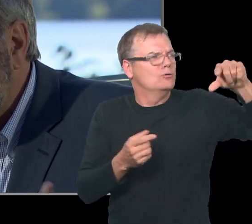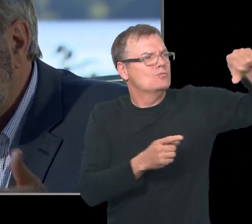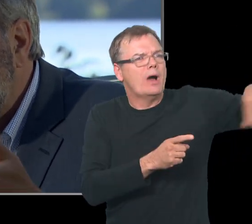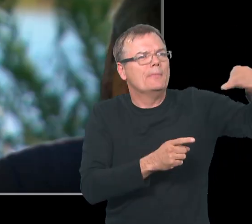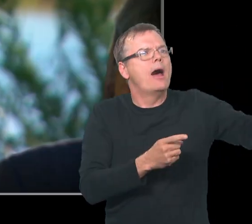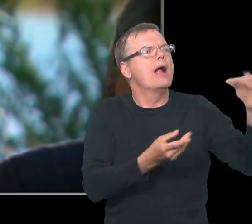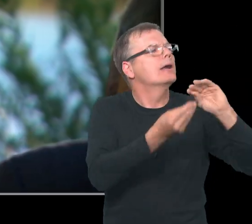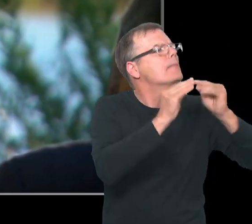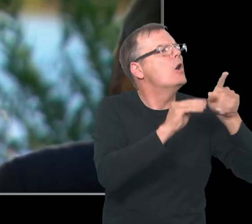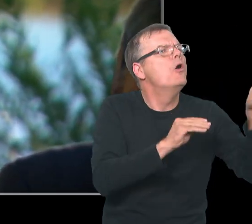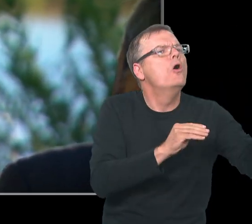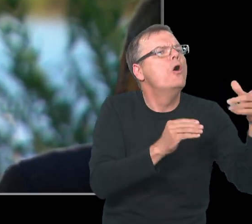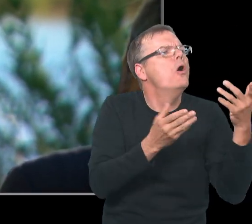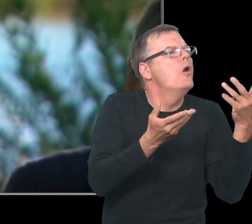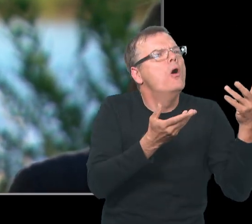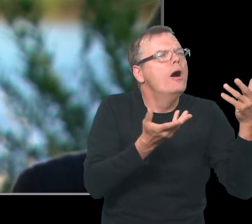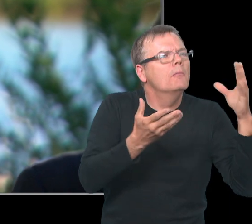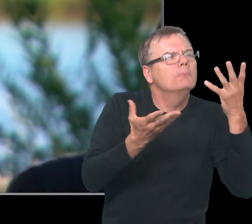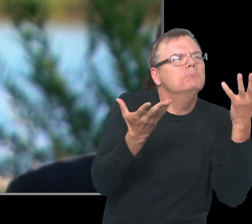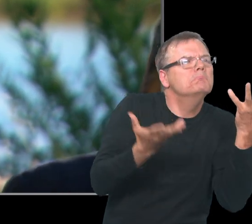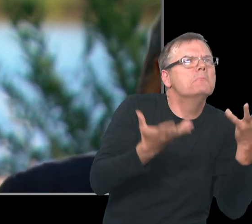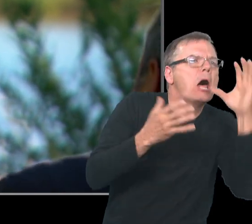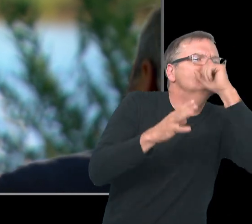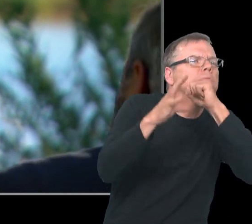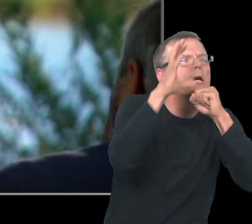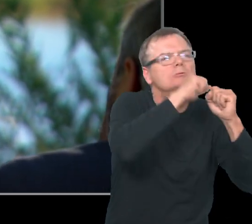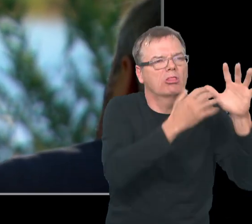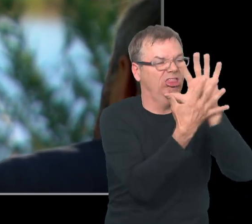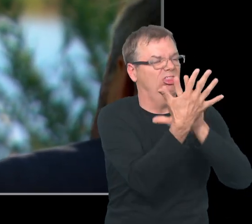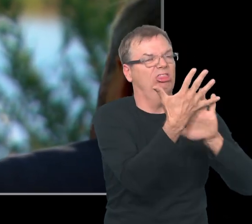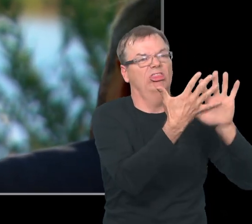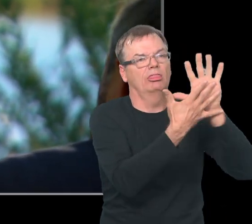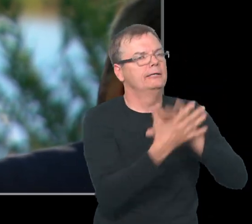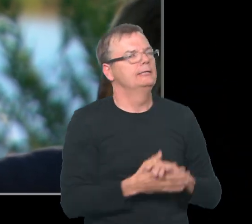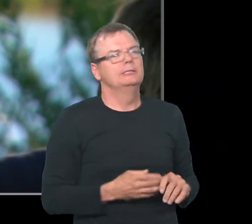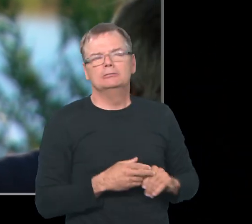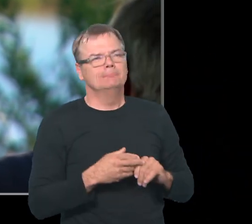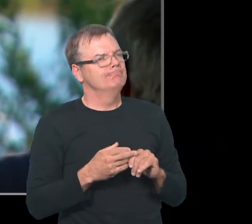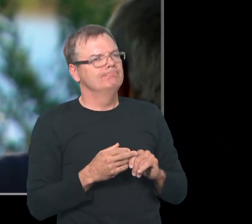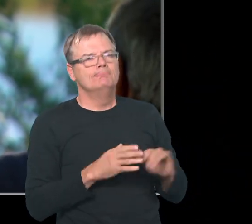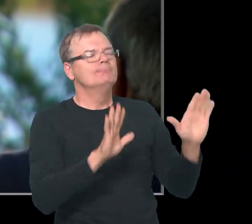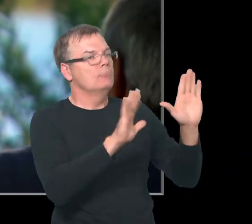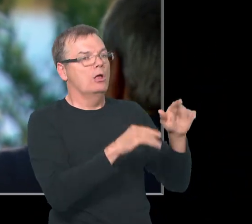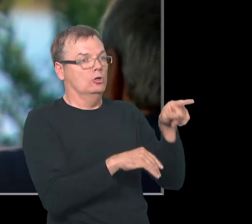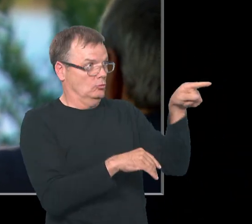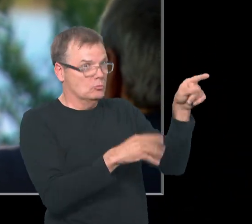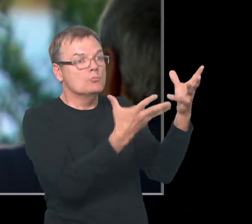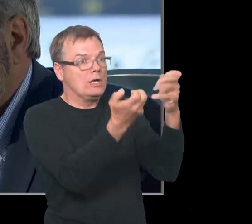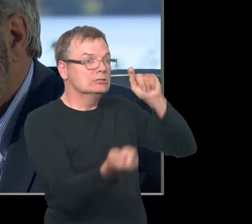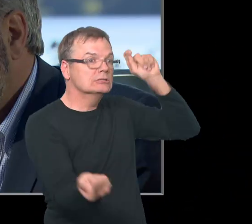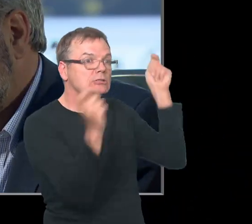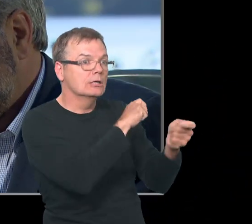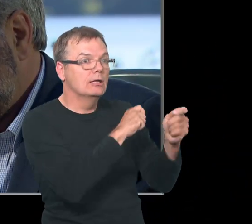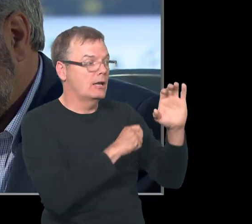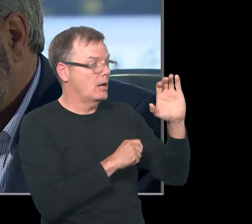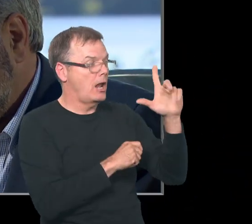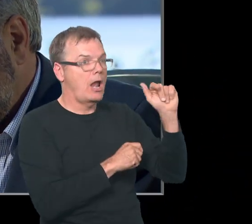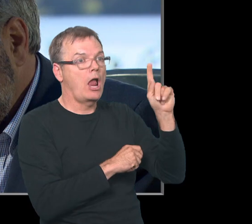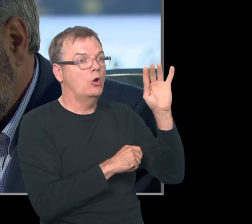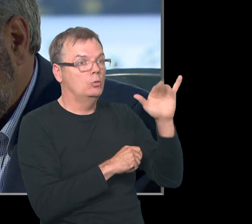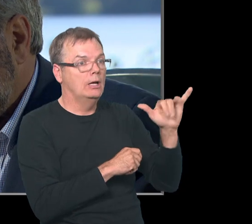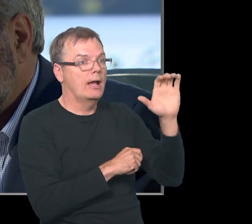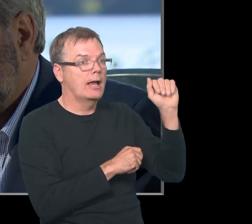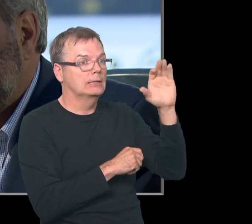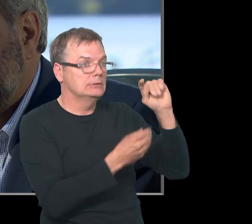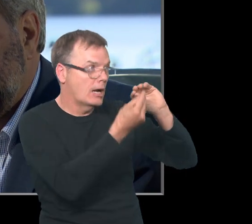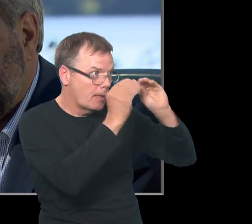that way. So when you talk about changing the Clarity Act, you would want a firm number put in there, and your number is 50.1. We have put together a